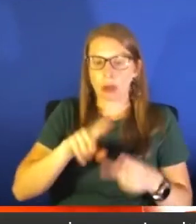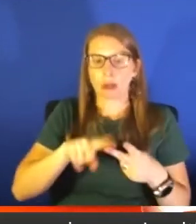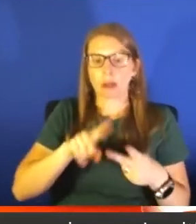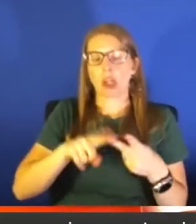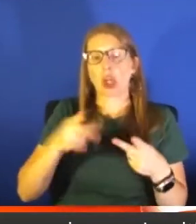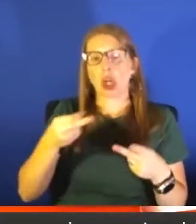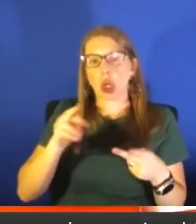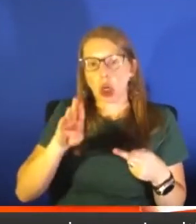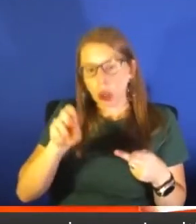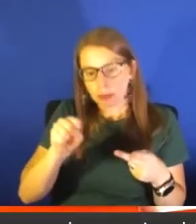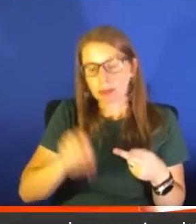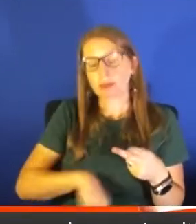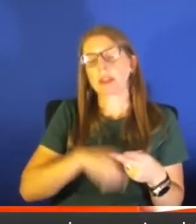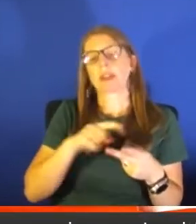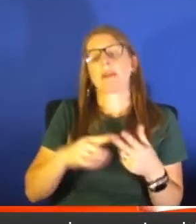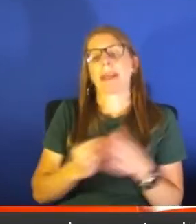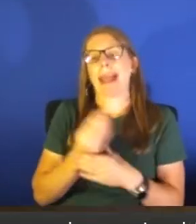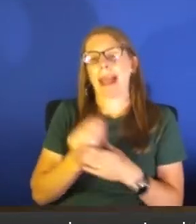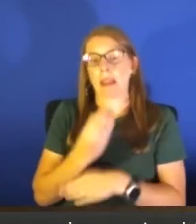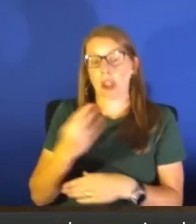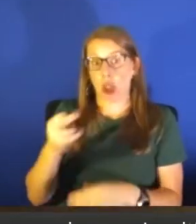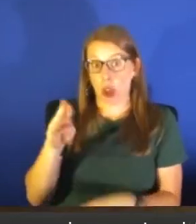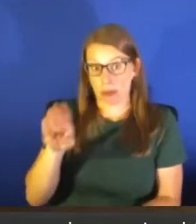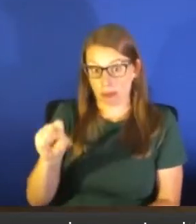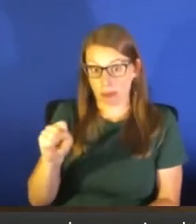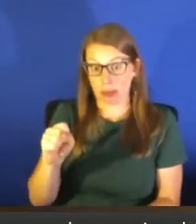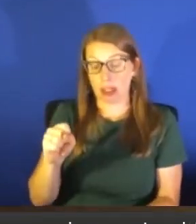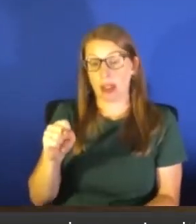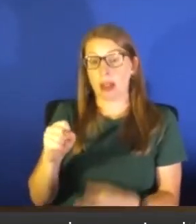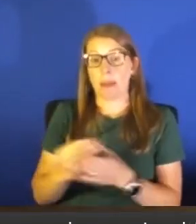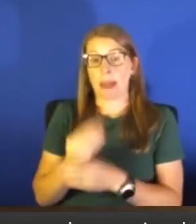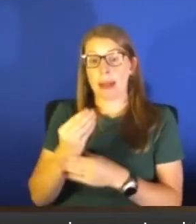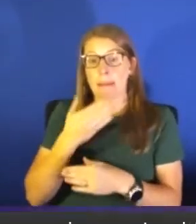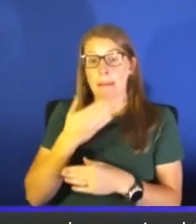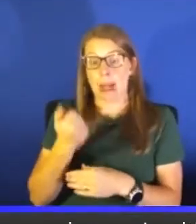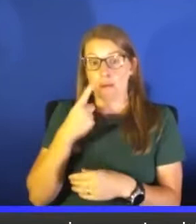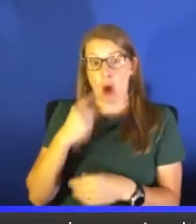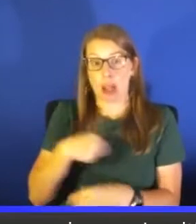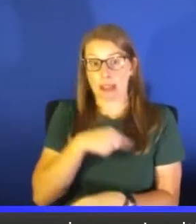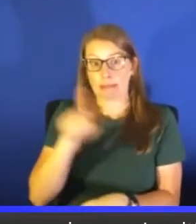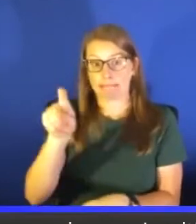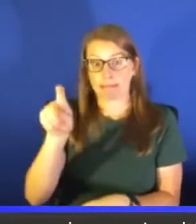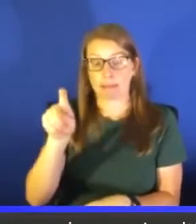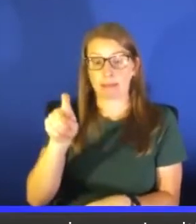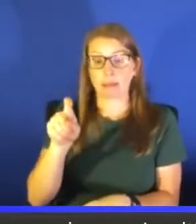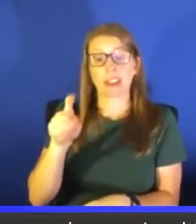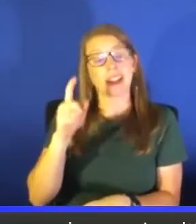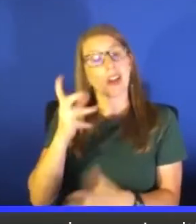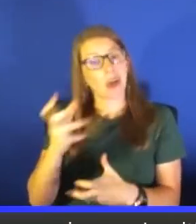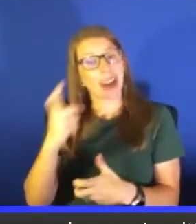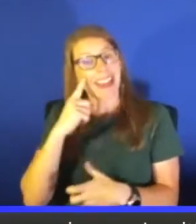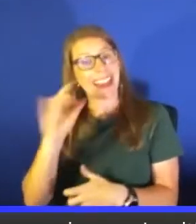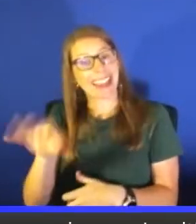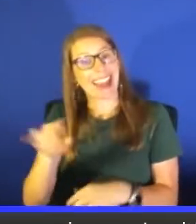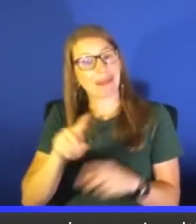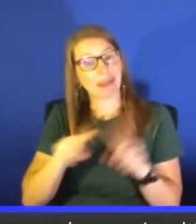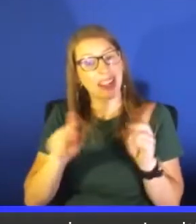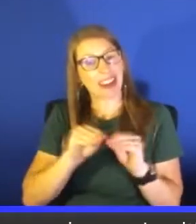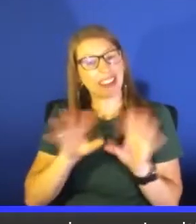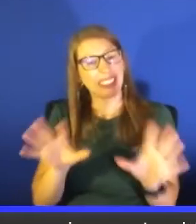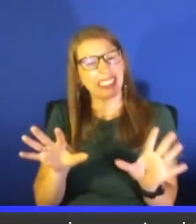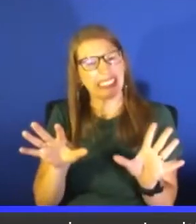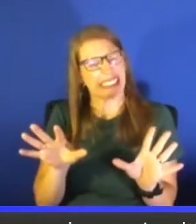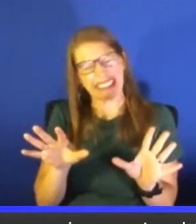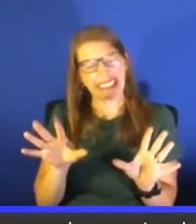and plants. Are the ones made from herbs and plants, are they just so much better for us? We like to think so, but obviously there's a lot of slippery slope with